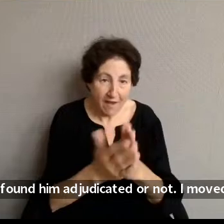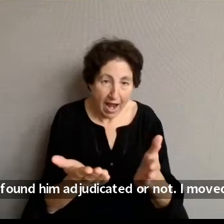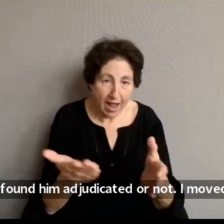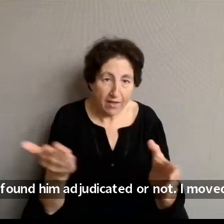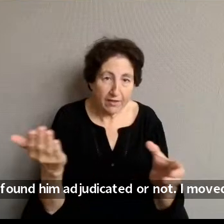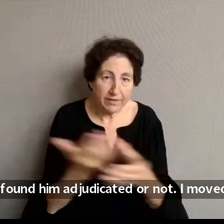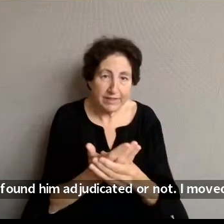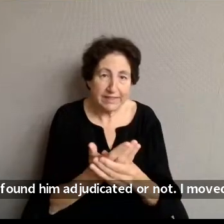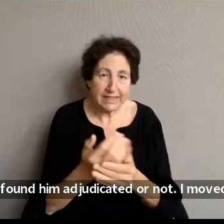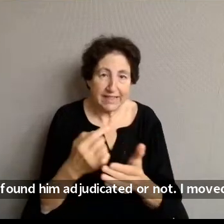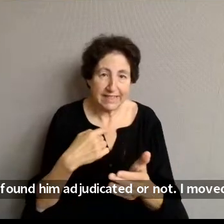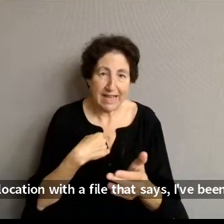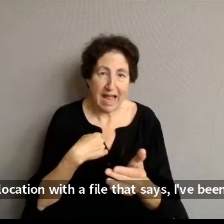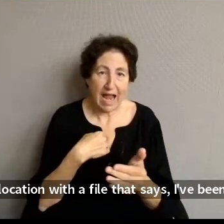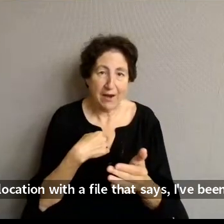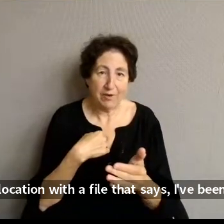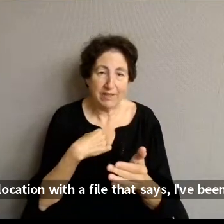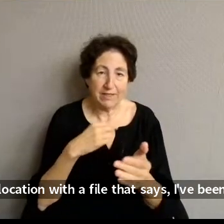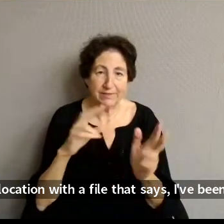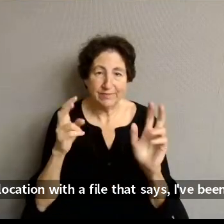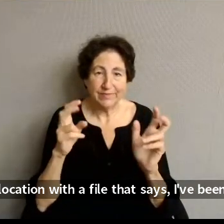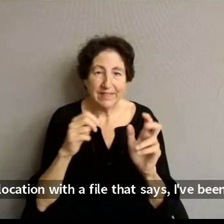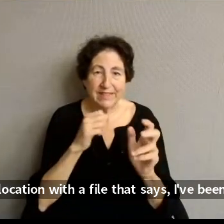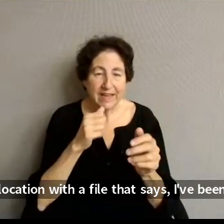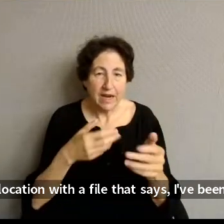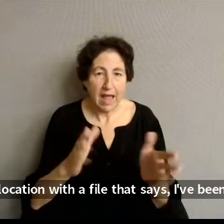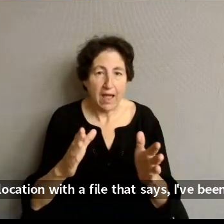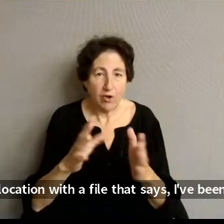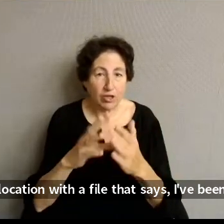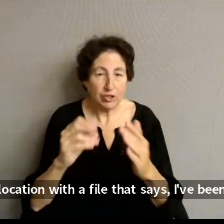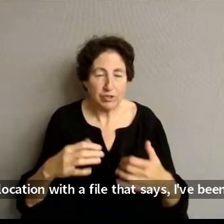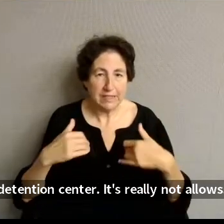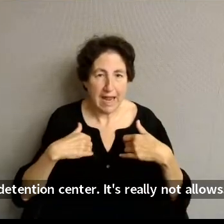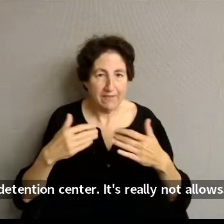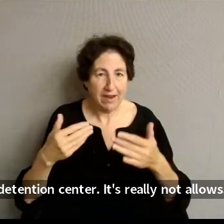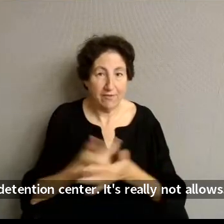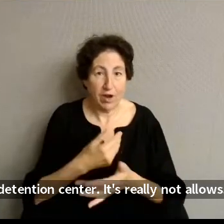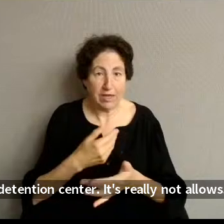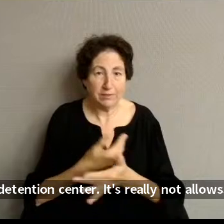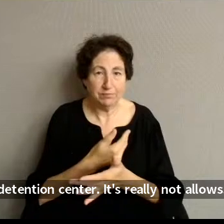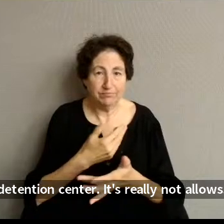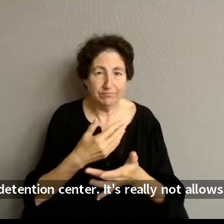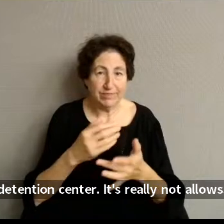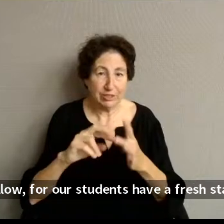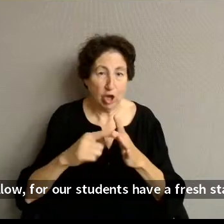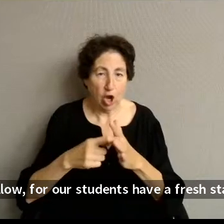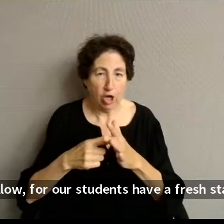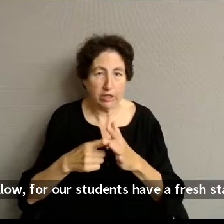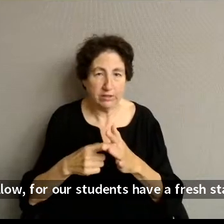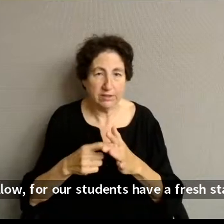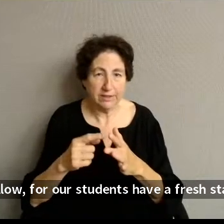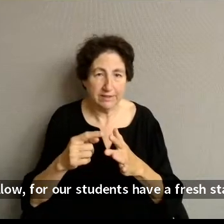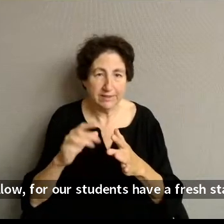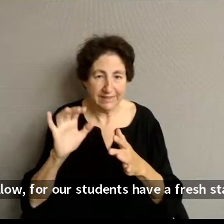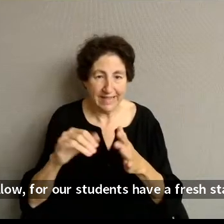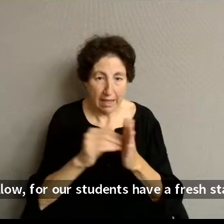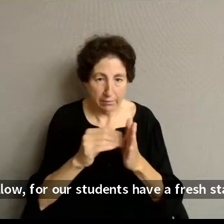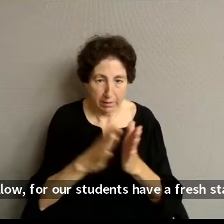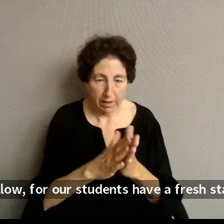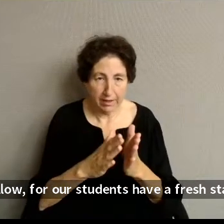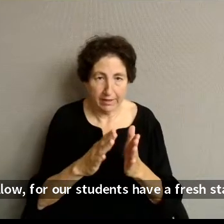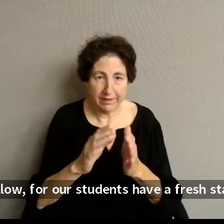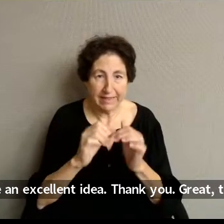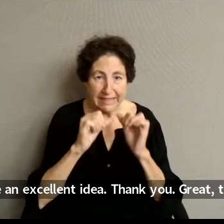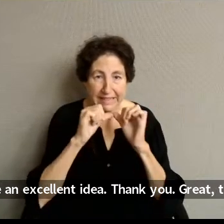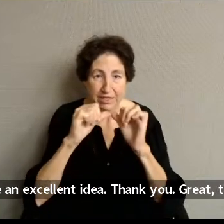center. It's really doesn't allow for our students to have a fresh start. Sounds like an excellent idea. Thank you. Great. Thank you. Appreciate